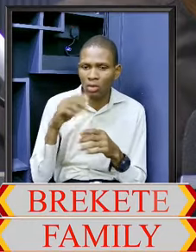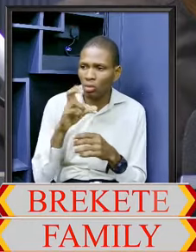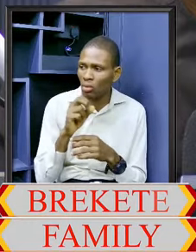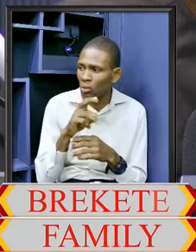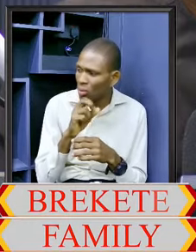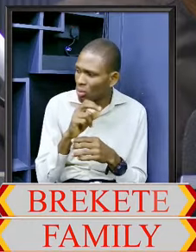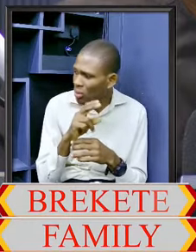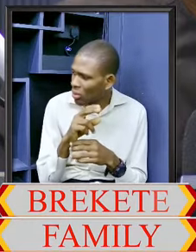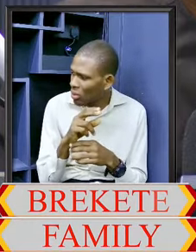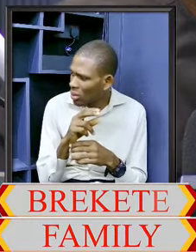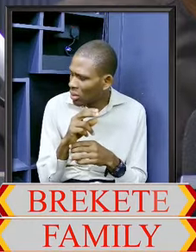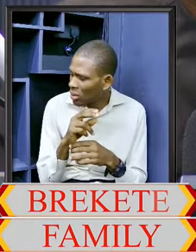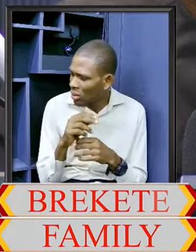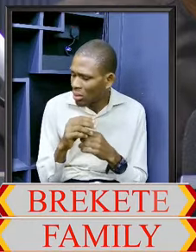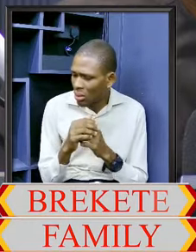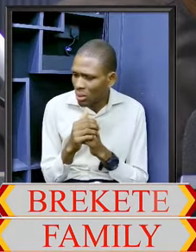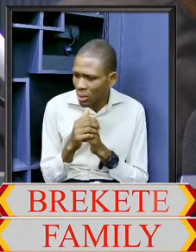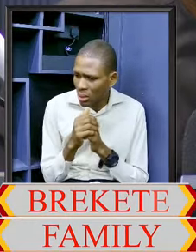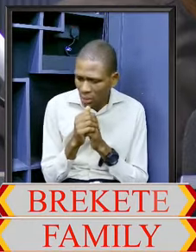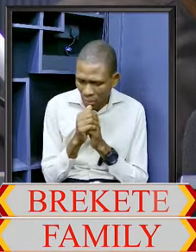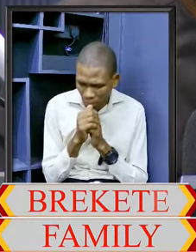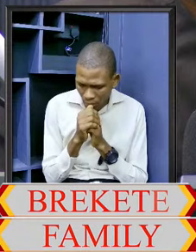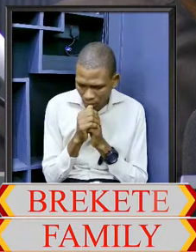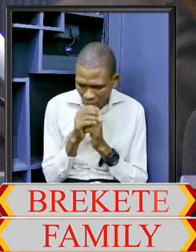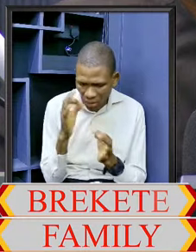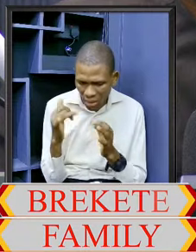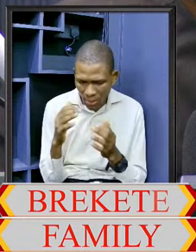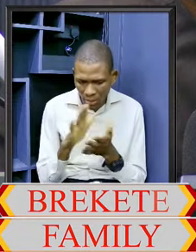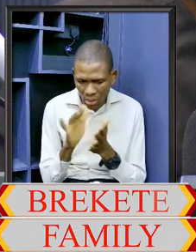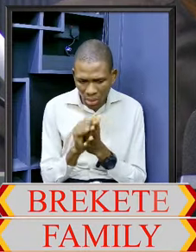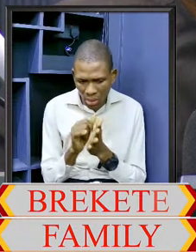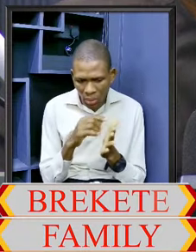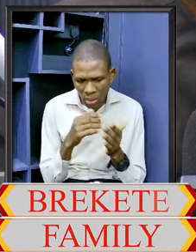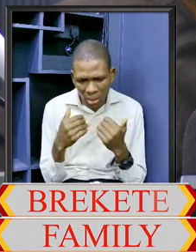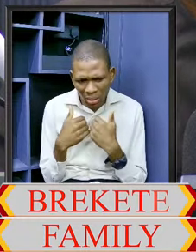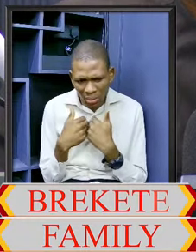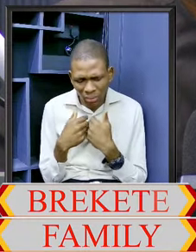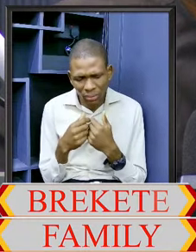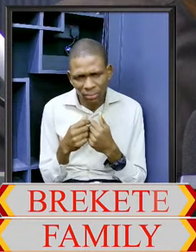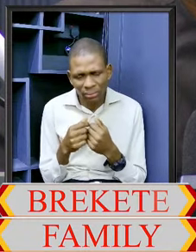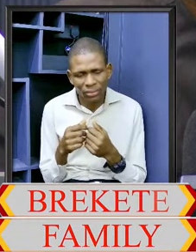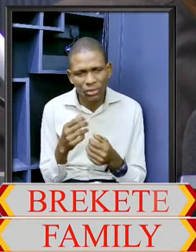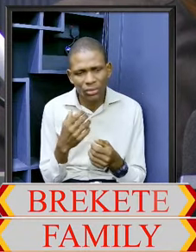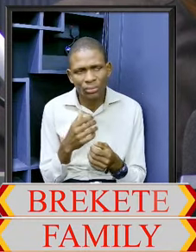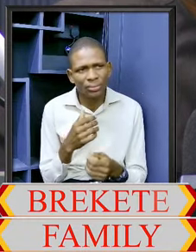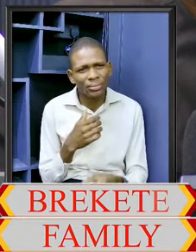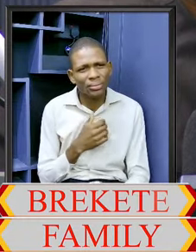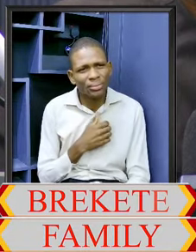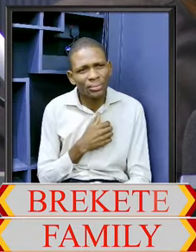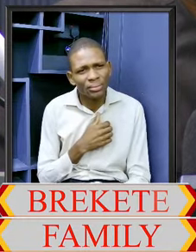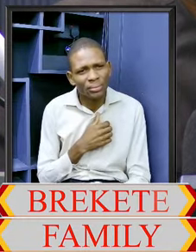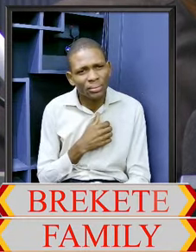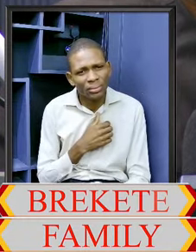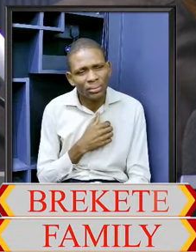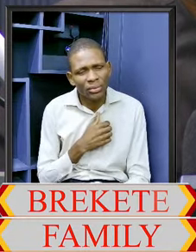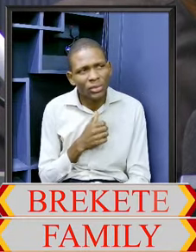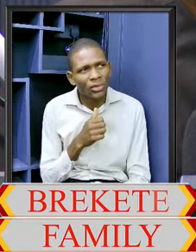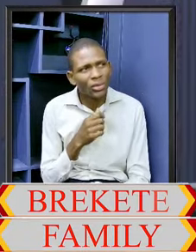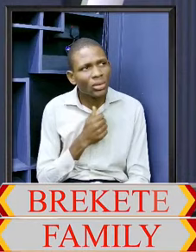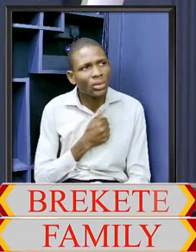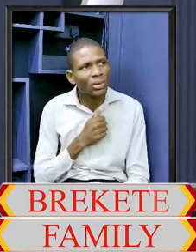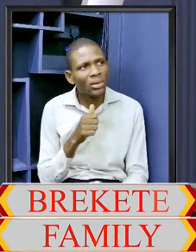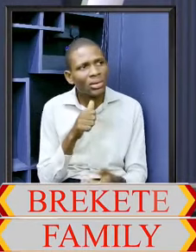be a Judas. No cause about that one. If they believe that they have issue, they should send their issue to appropriate